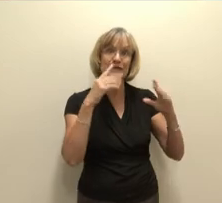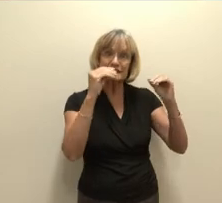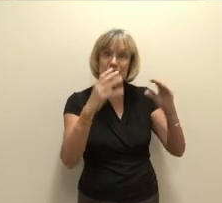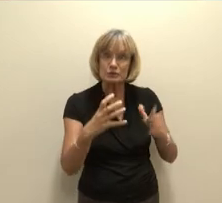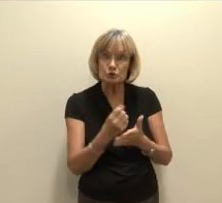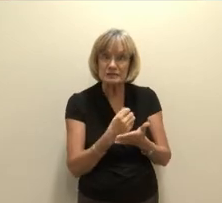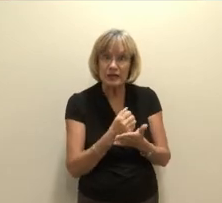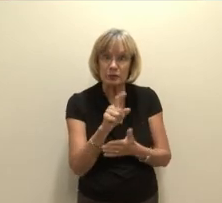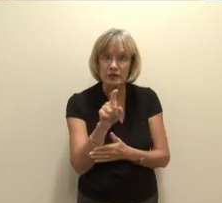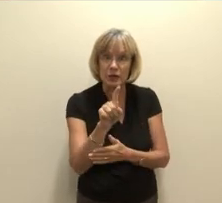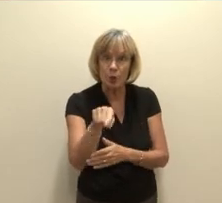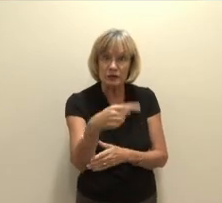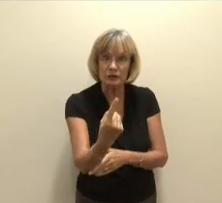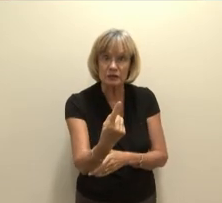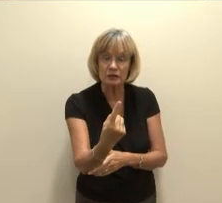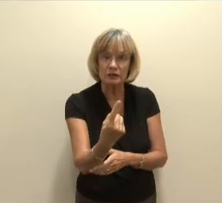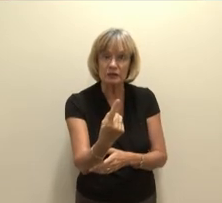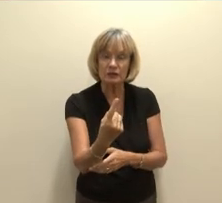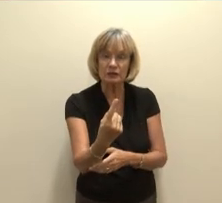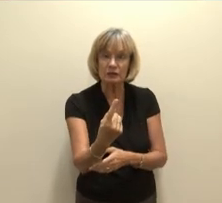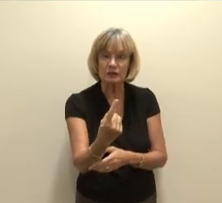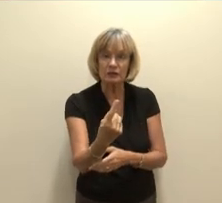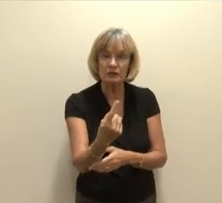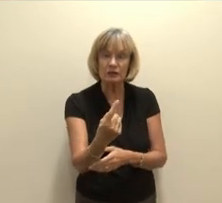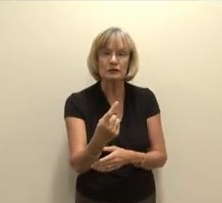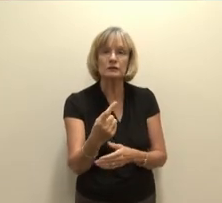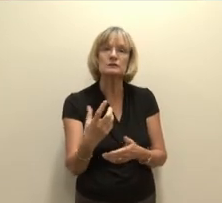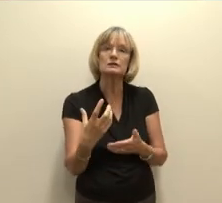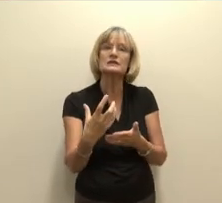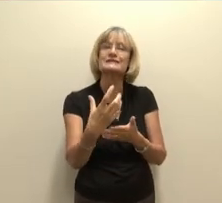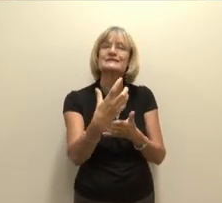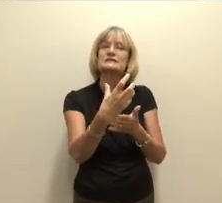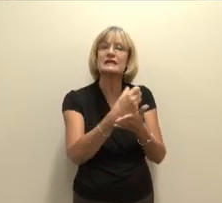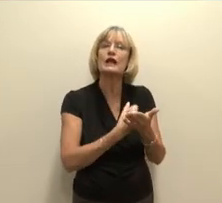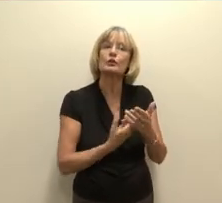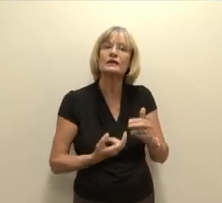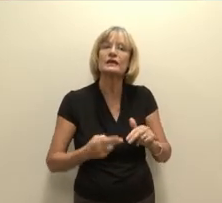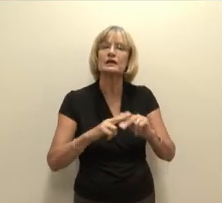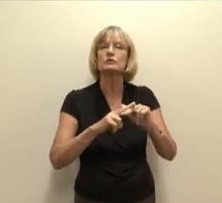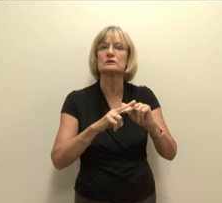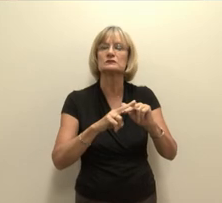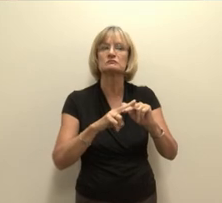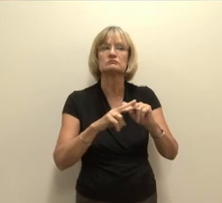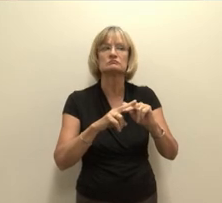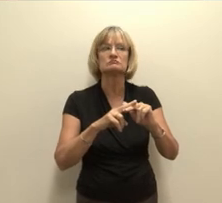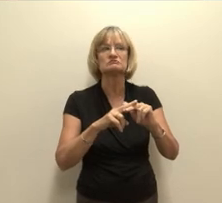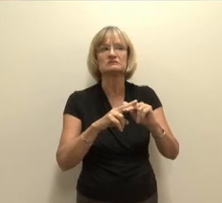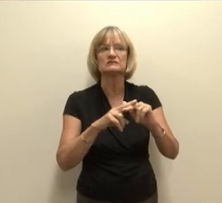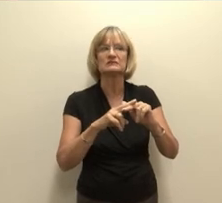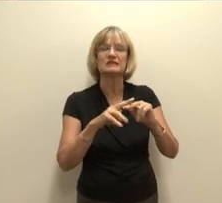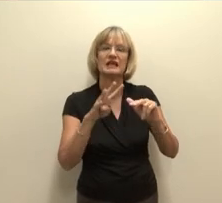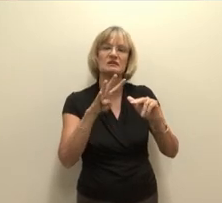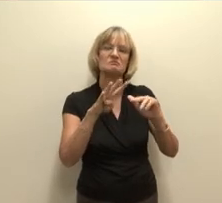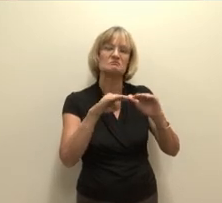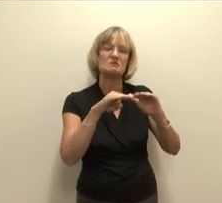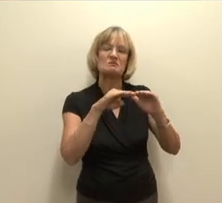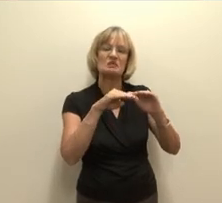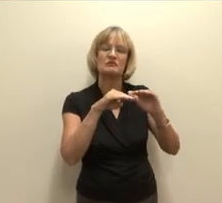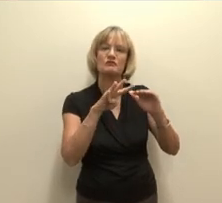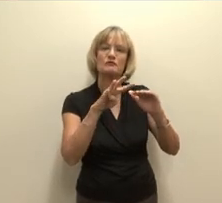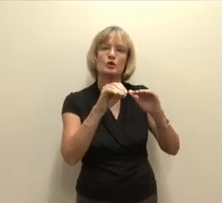salaries only? Okay. Salary increases was a little under 40%, I think.